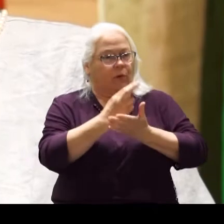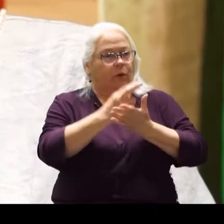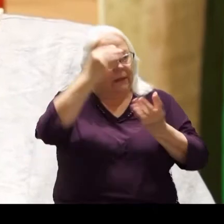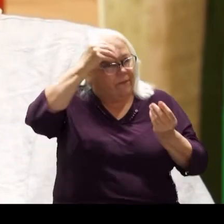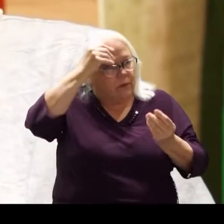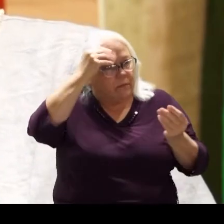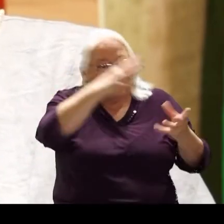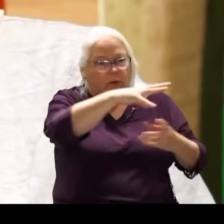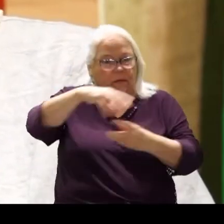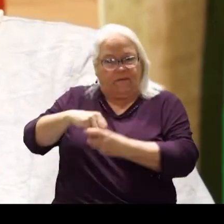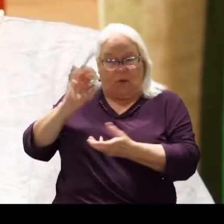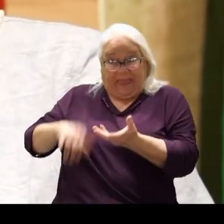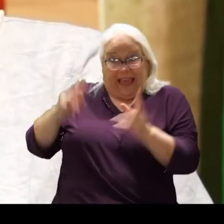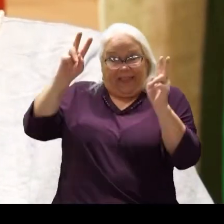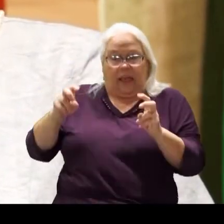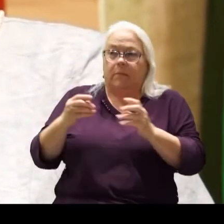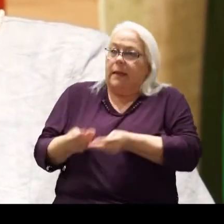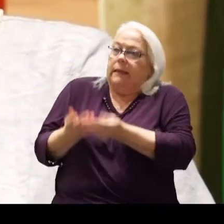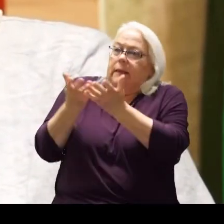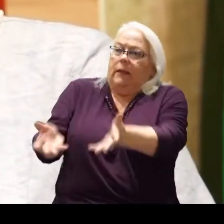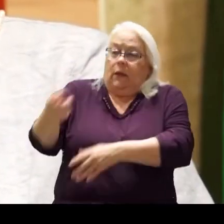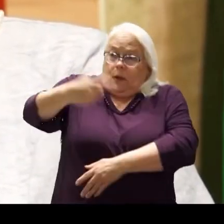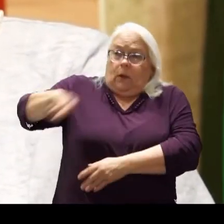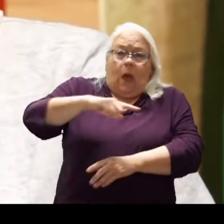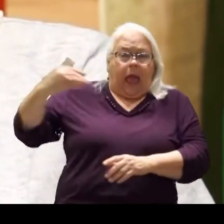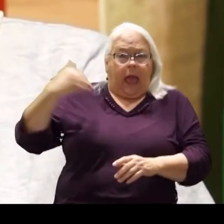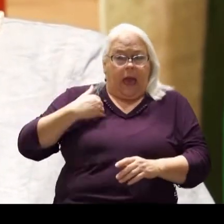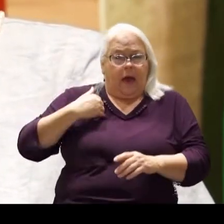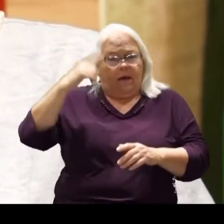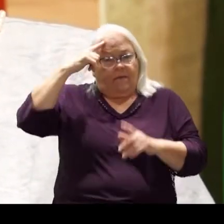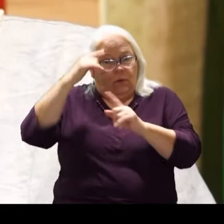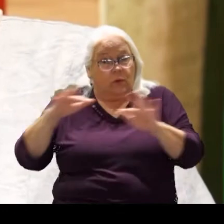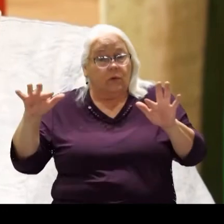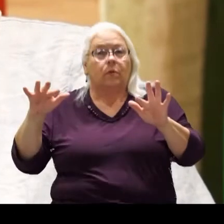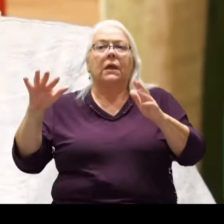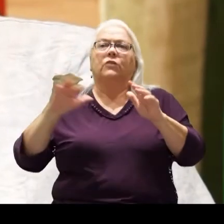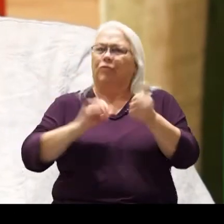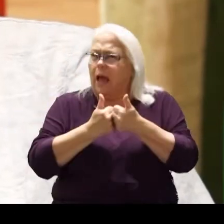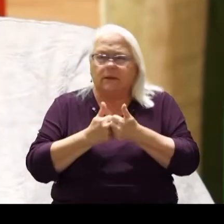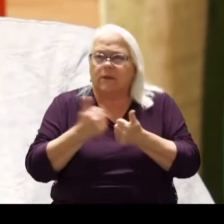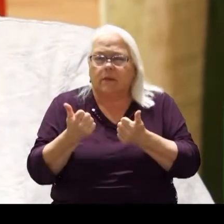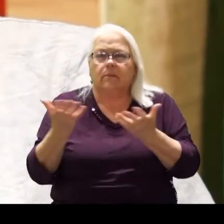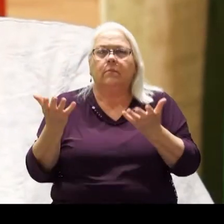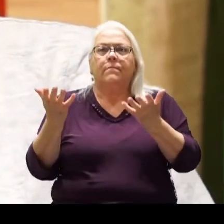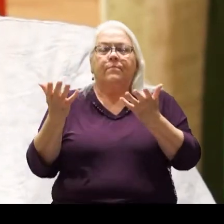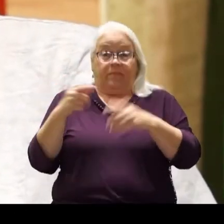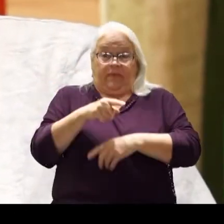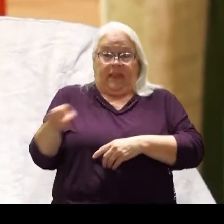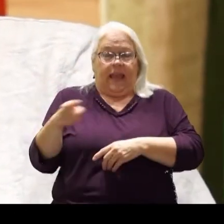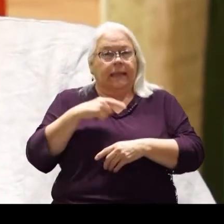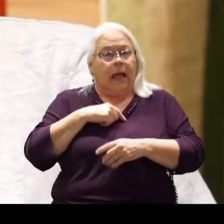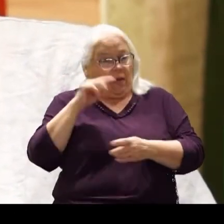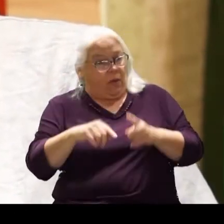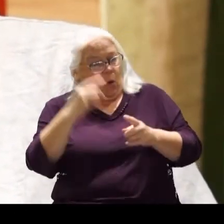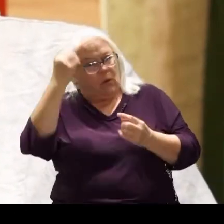much information and resources to reinforce that theme so those with challenges, neurodiversity,